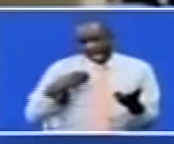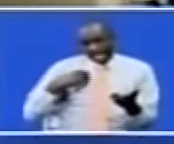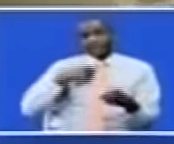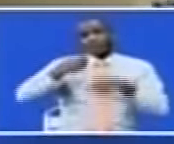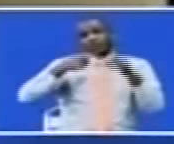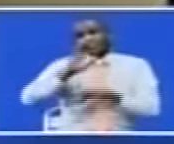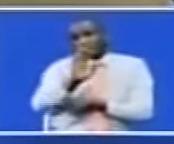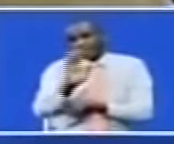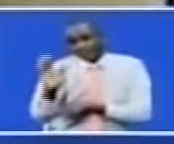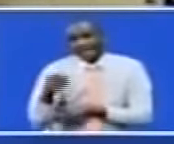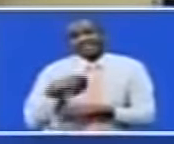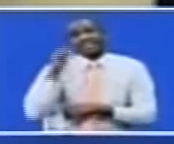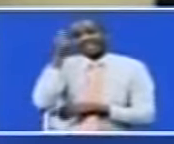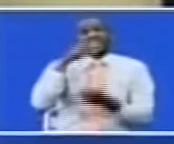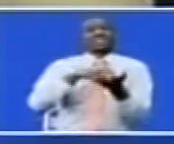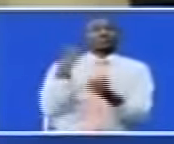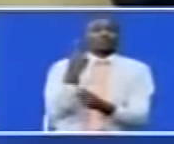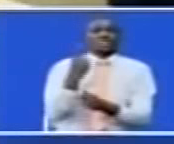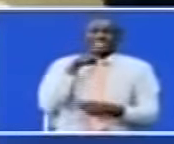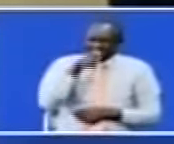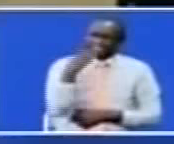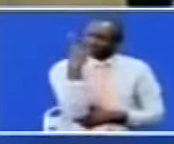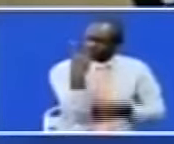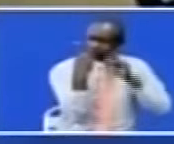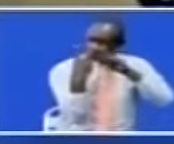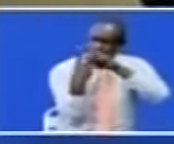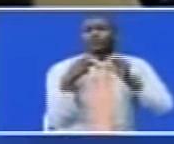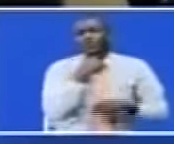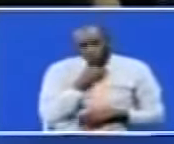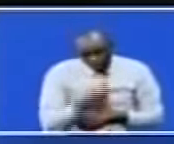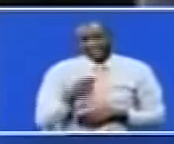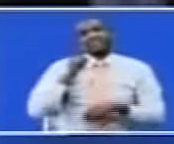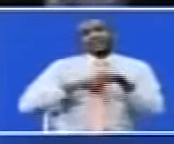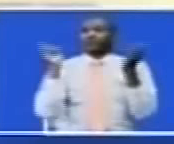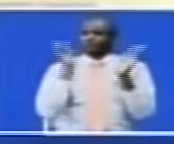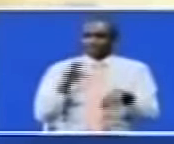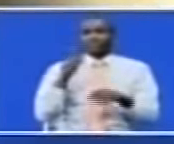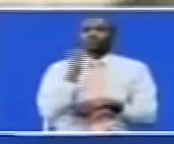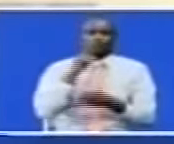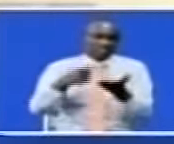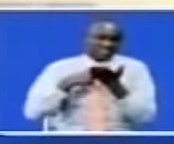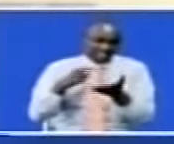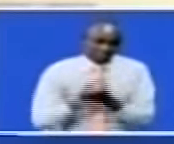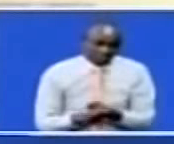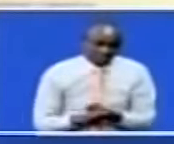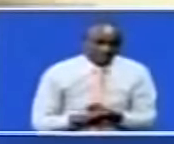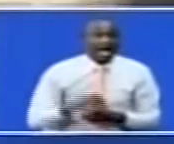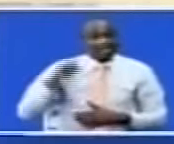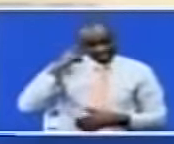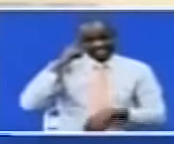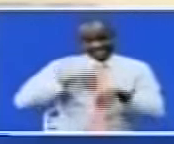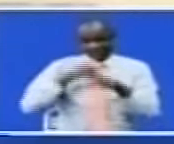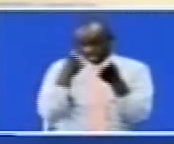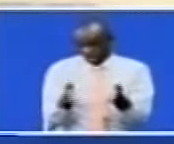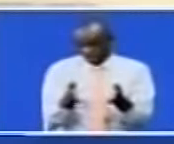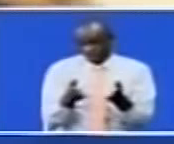process in the Kenyan cases. Those are the two results that we want at the end of the day tomorrow. We think that it's time now that we